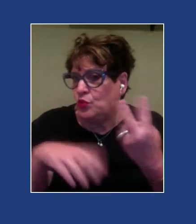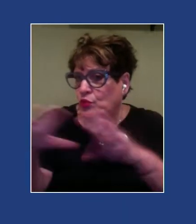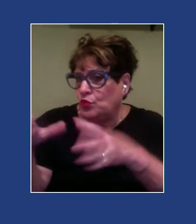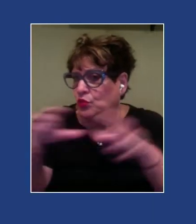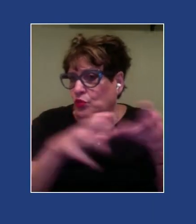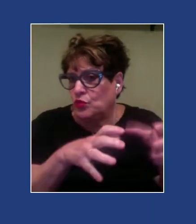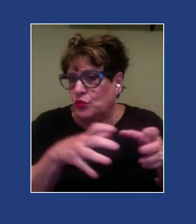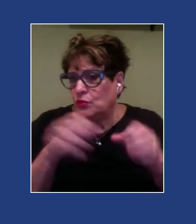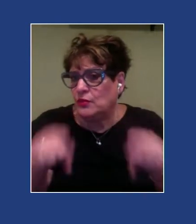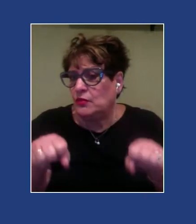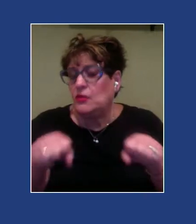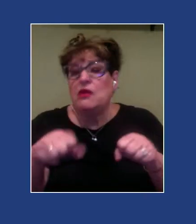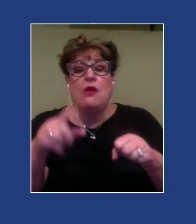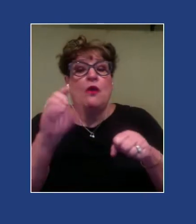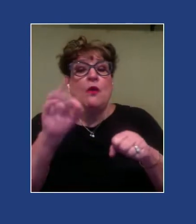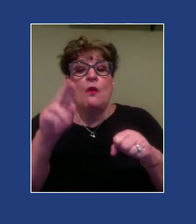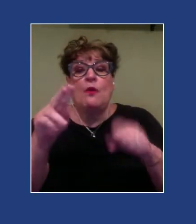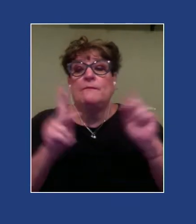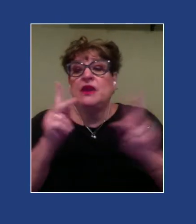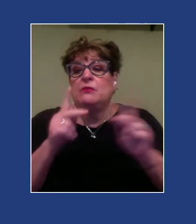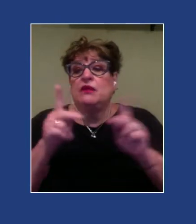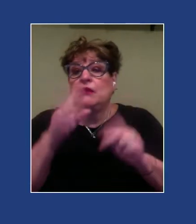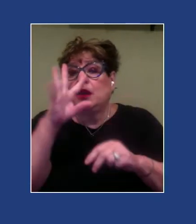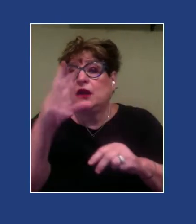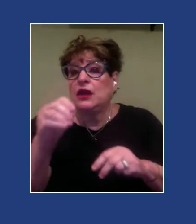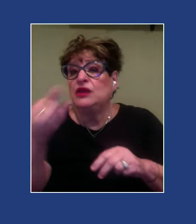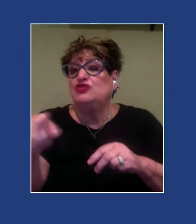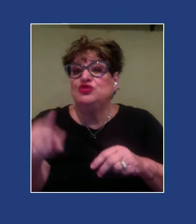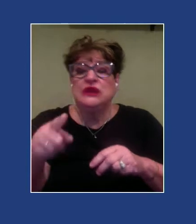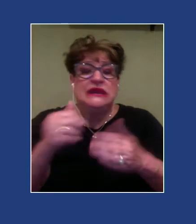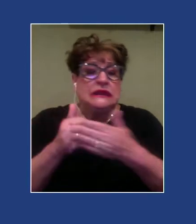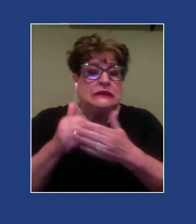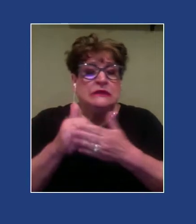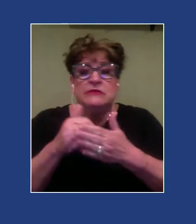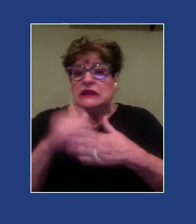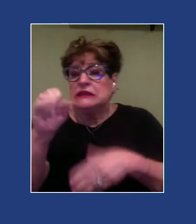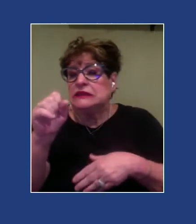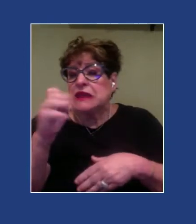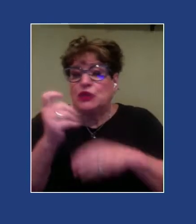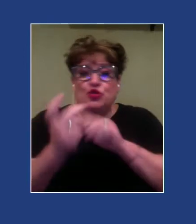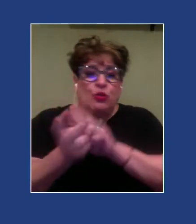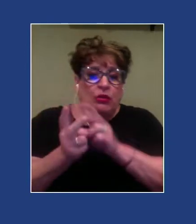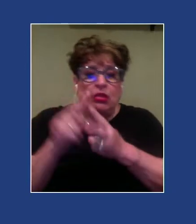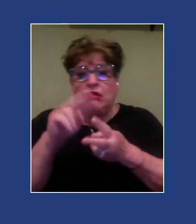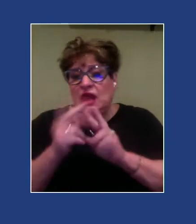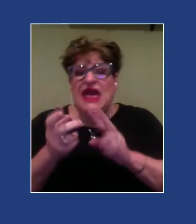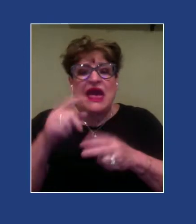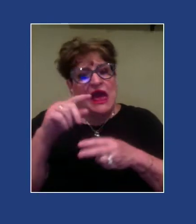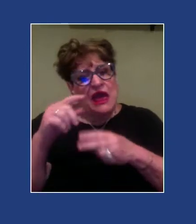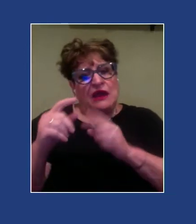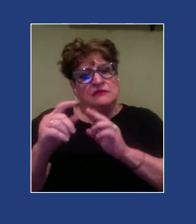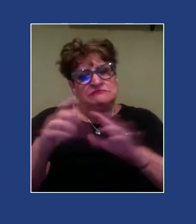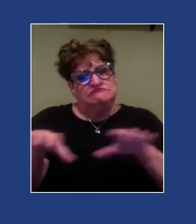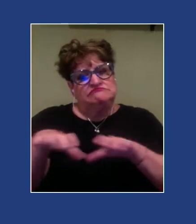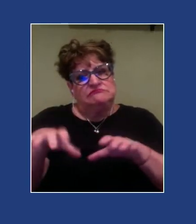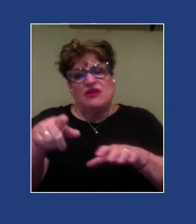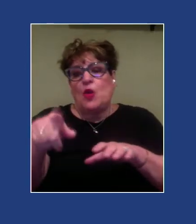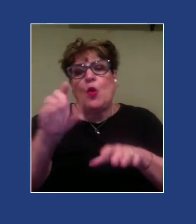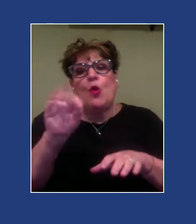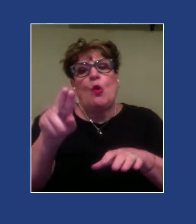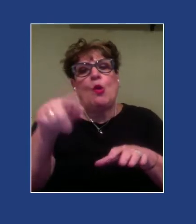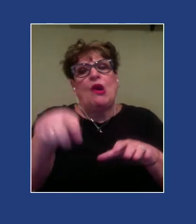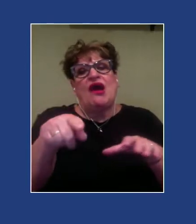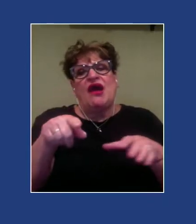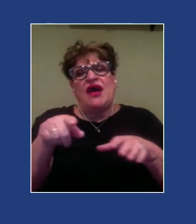someone is engaging in intimate or sexual activity with and what type of intimate or sexual activity. Then there's sexual orientation identity, and this refers to the range of labels